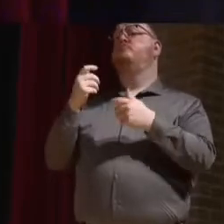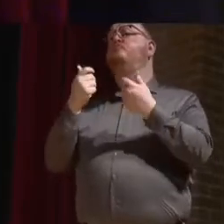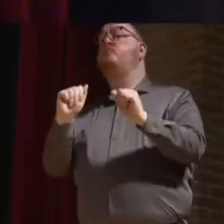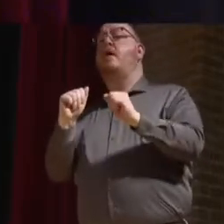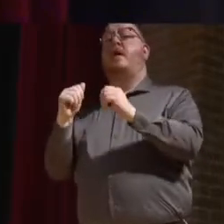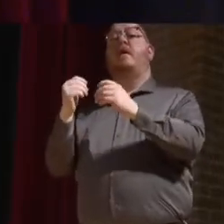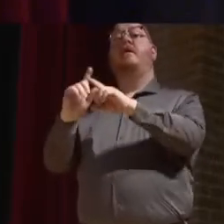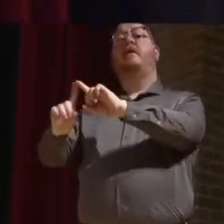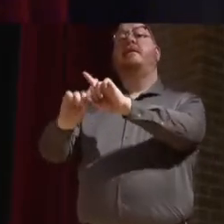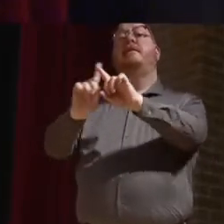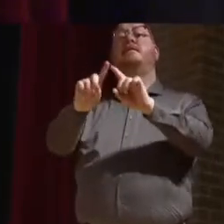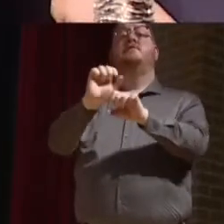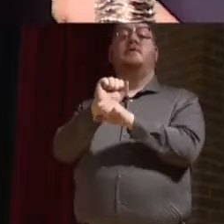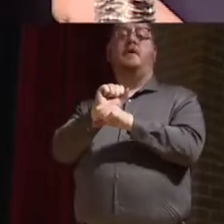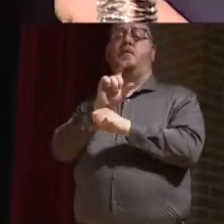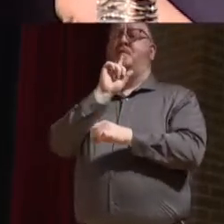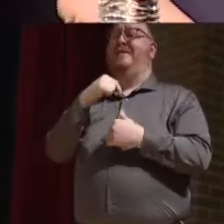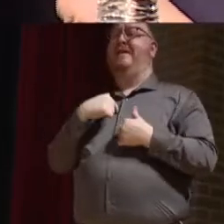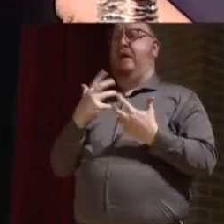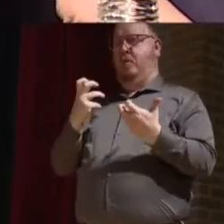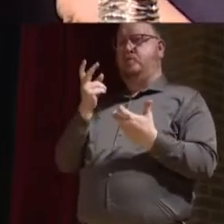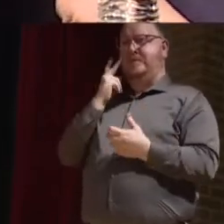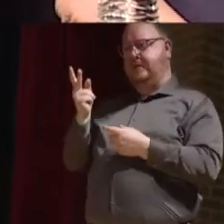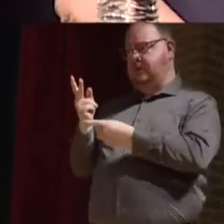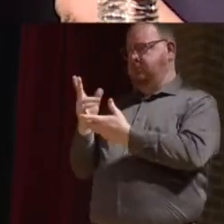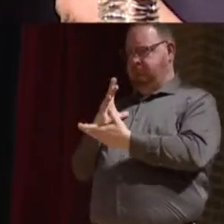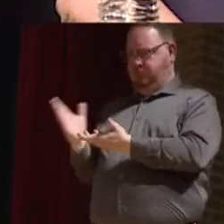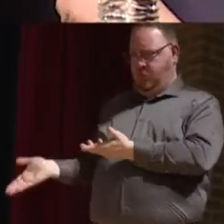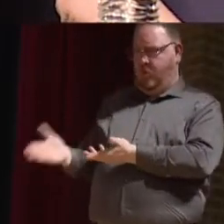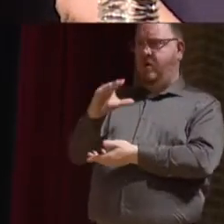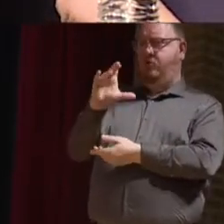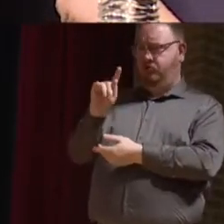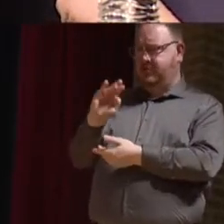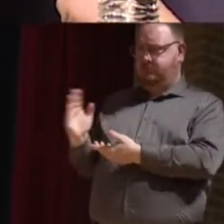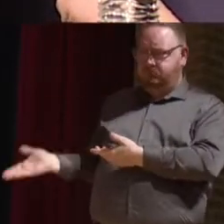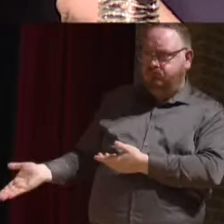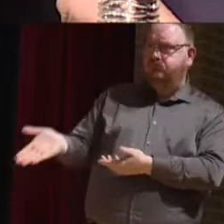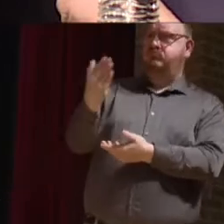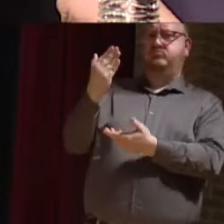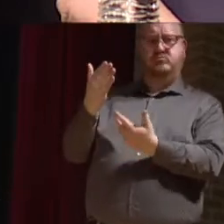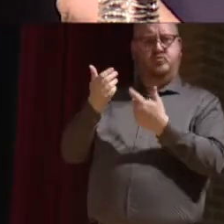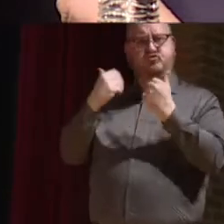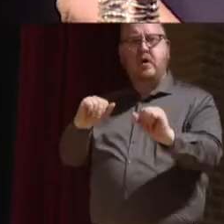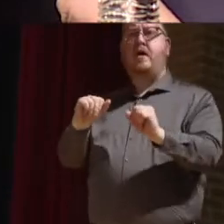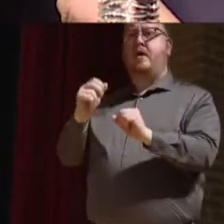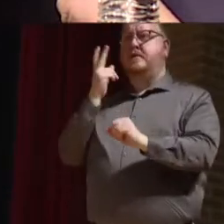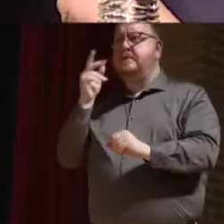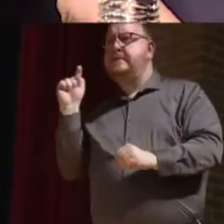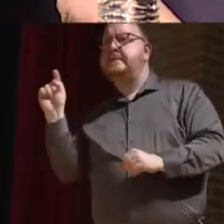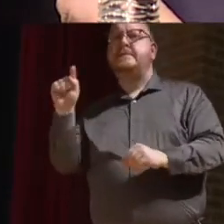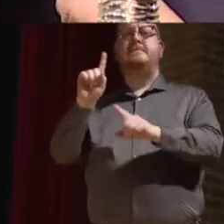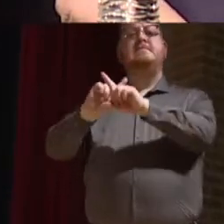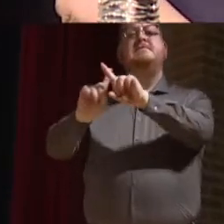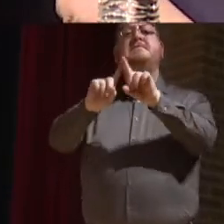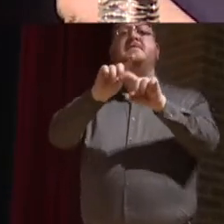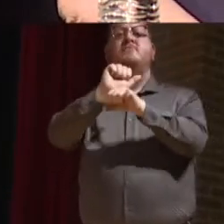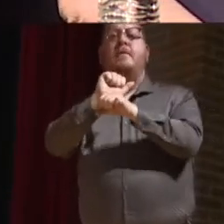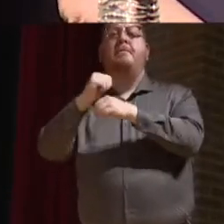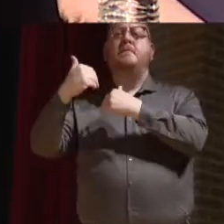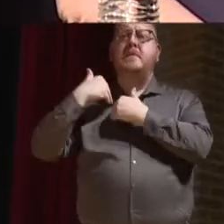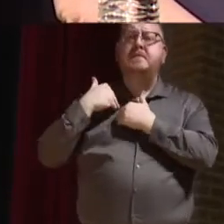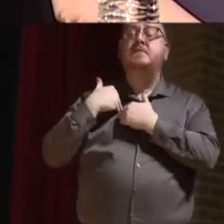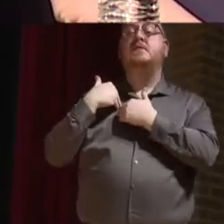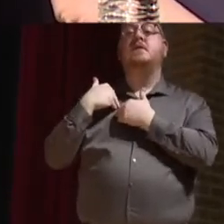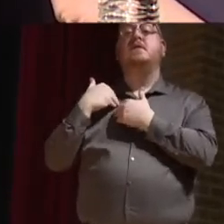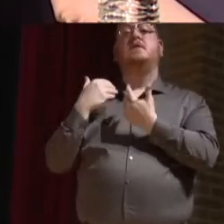even be concerned about him making money, because I also understand too as a parent. I try to look at it from the employer perspective as